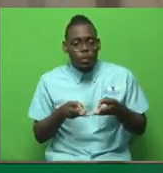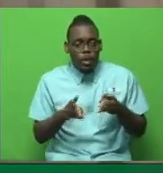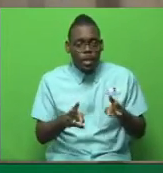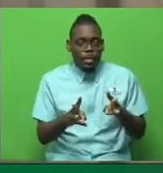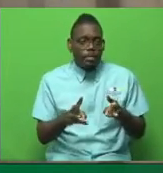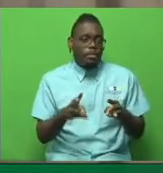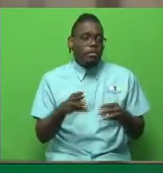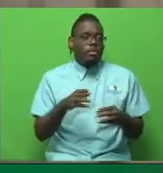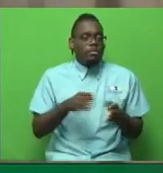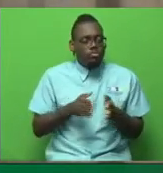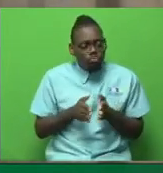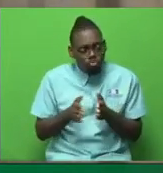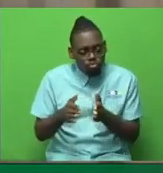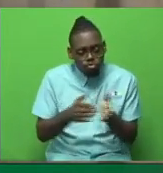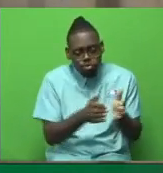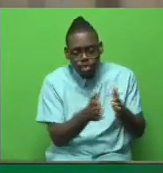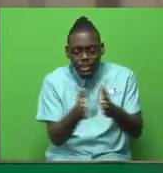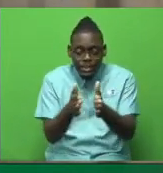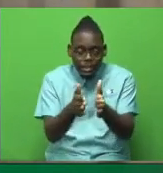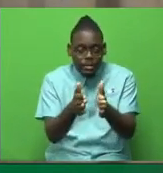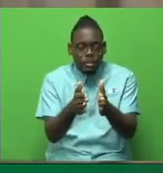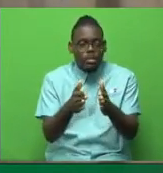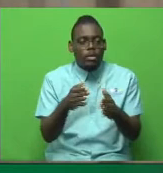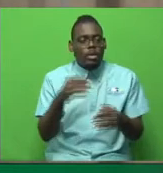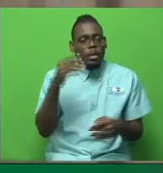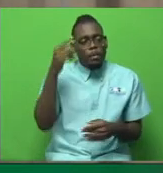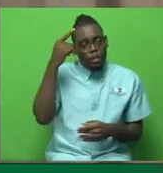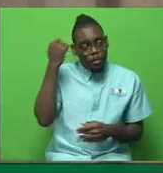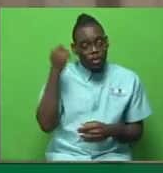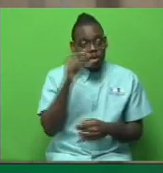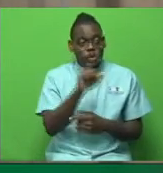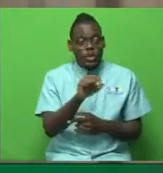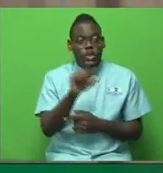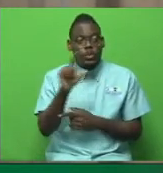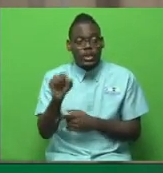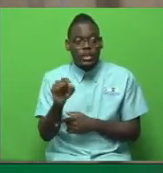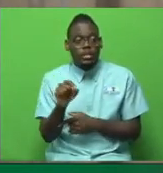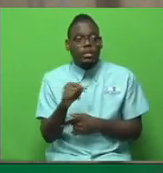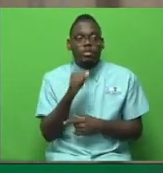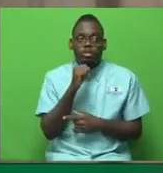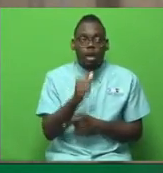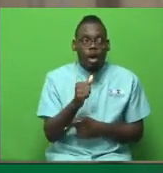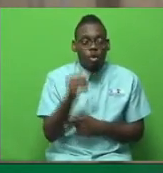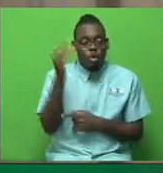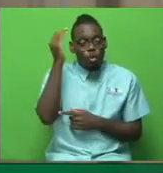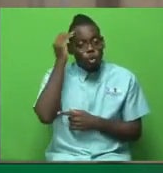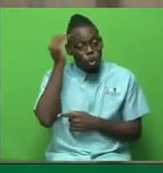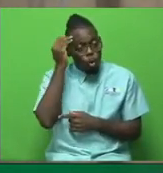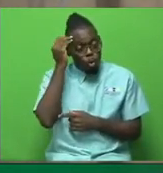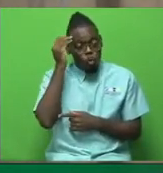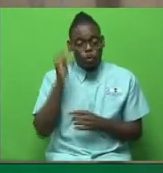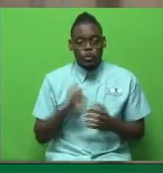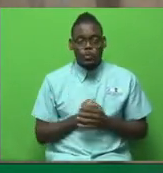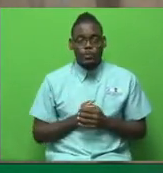where was your voice for these students in 2020 because you were already the minister